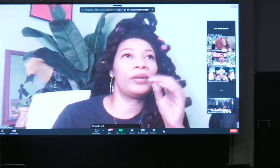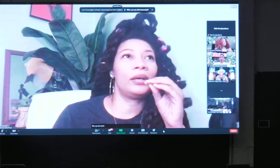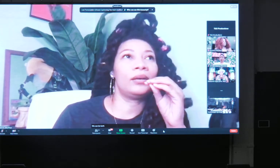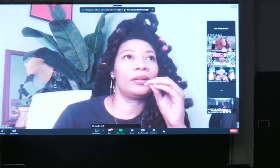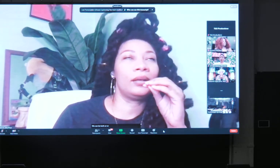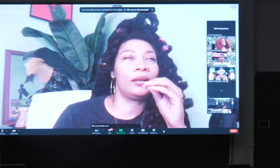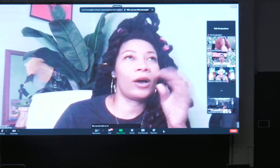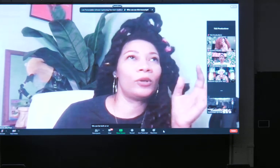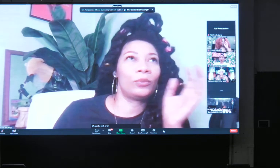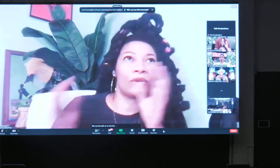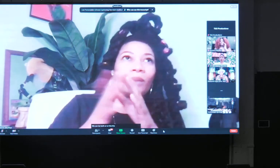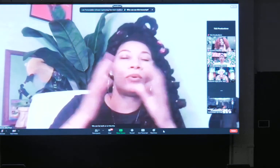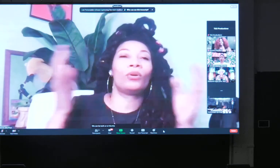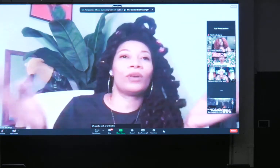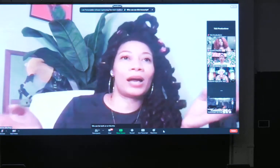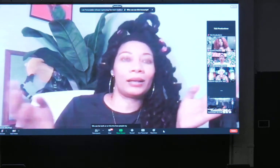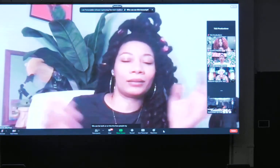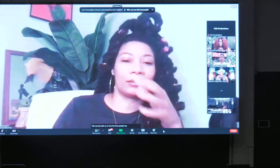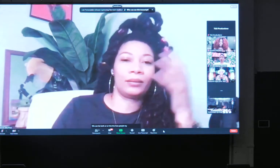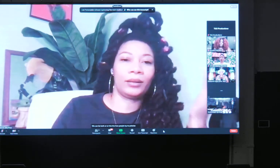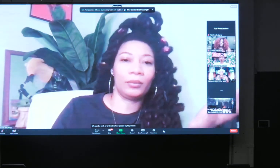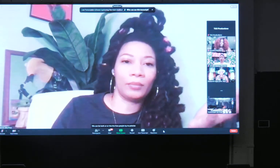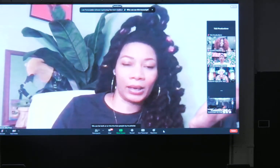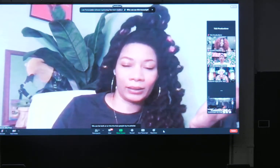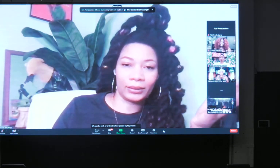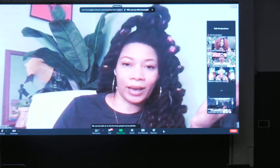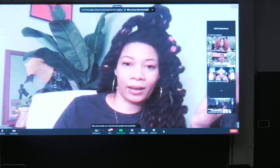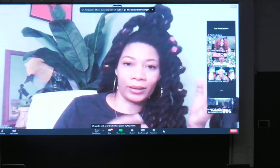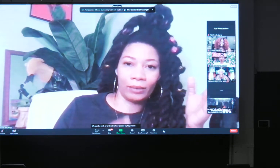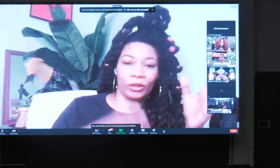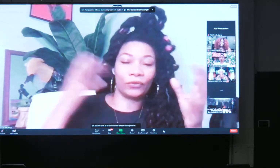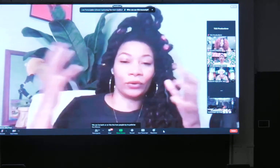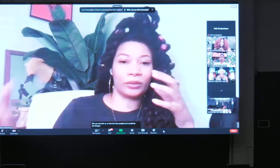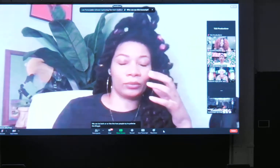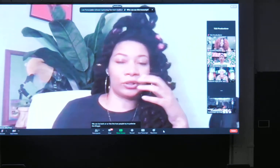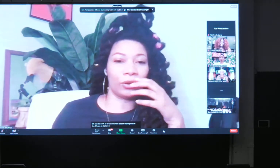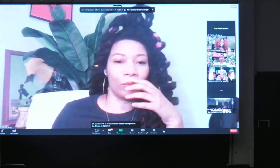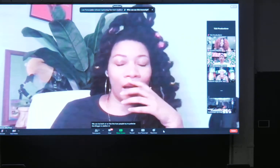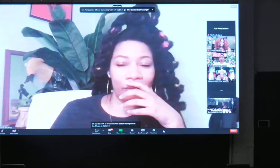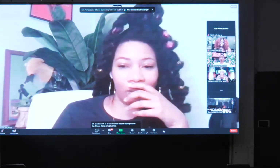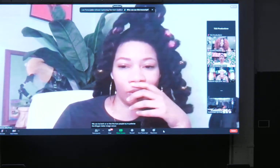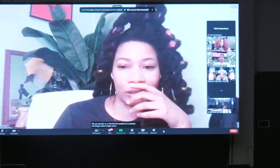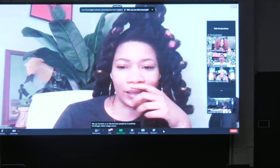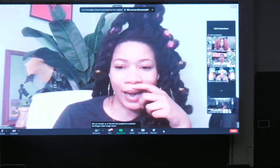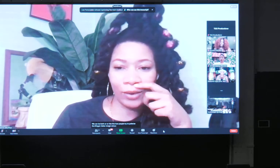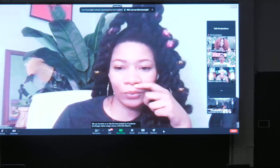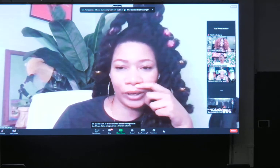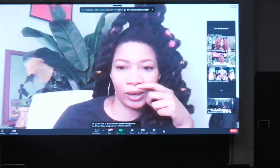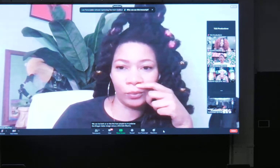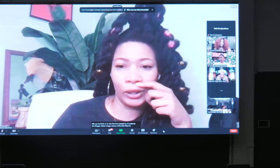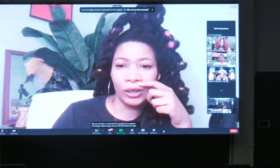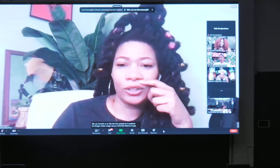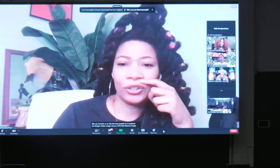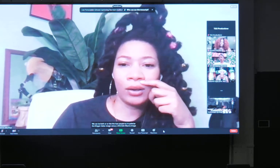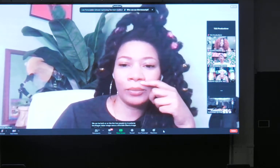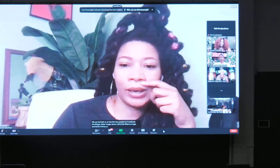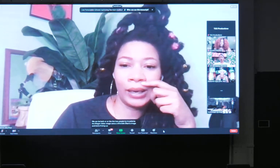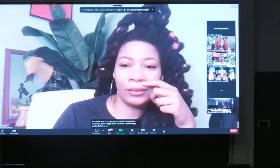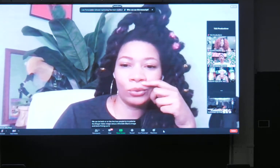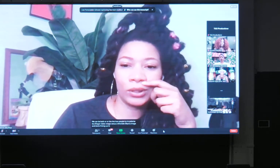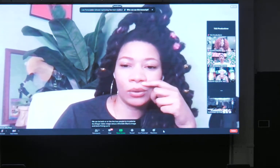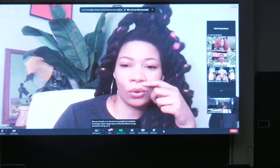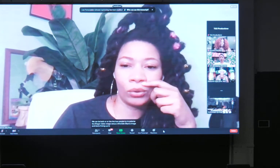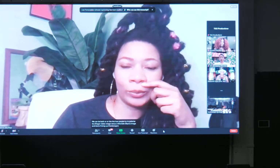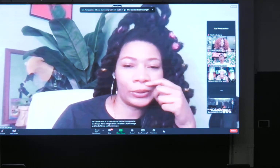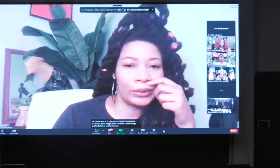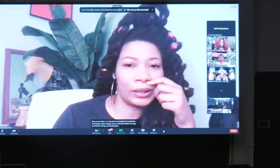or the how people try to polarize the Megan Thee Stallion image versus a Michelle Obama image, and kind of bring up Charlemagne,